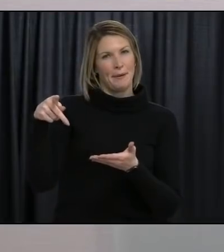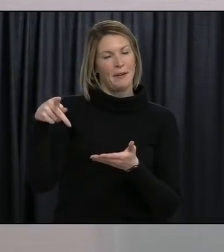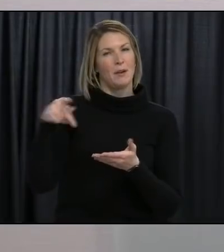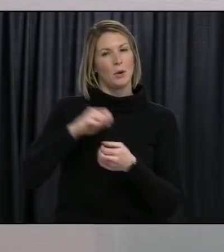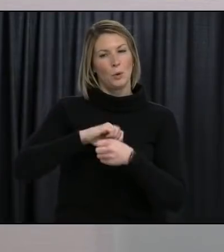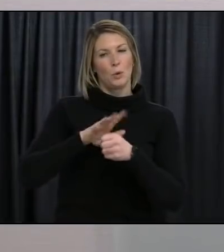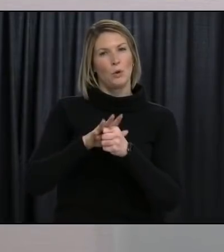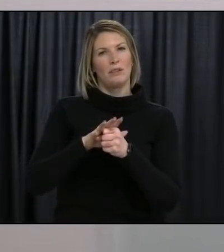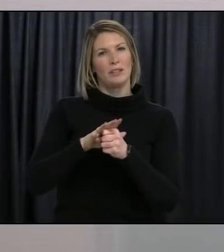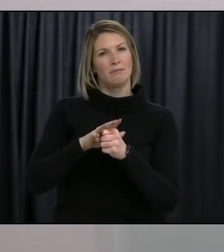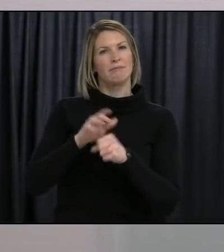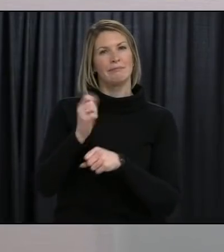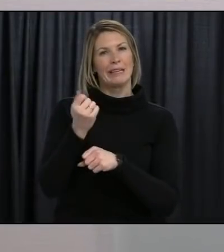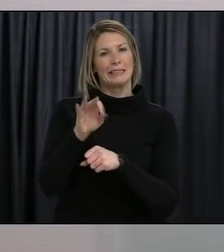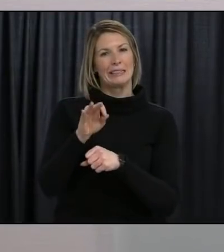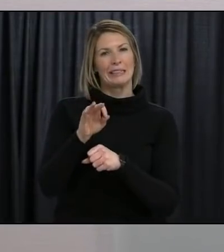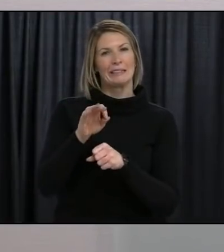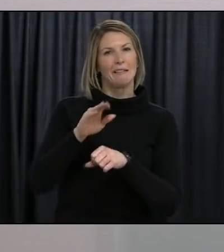was released?